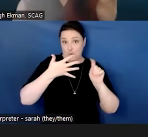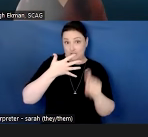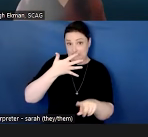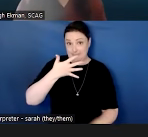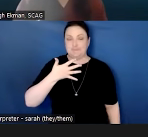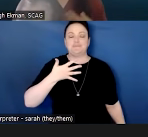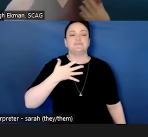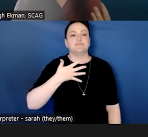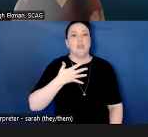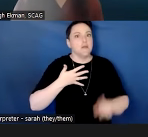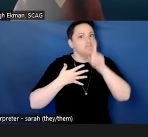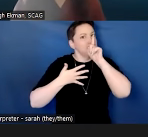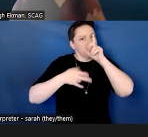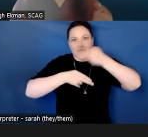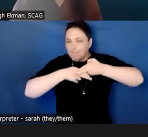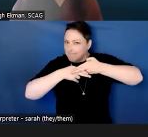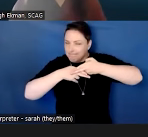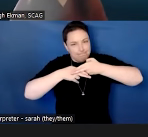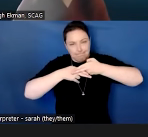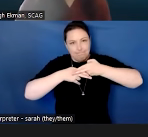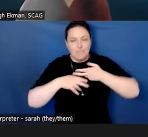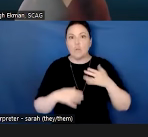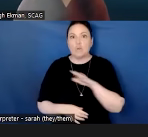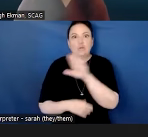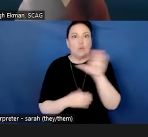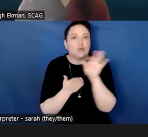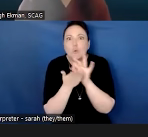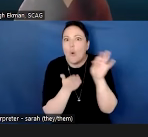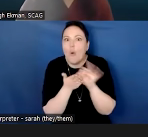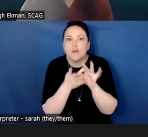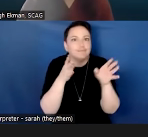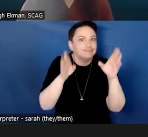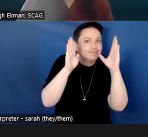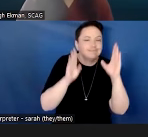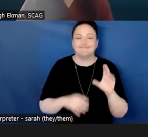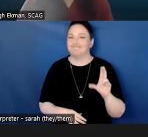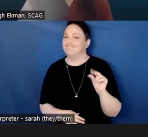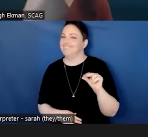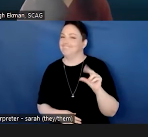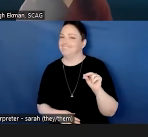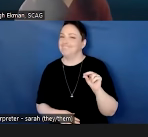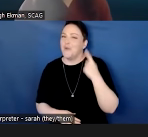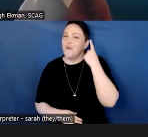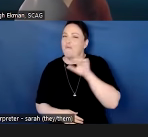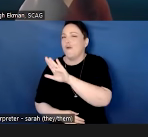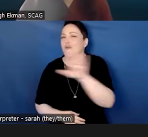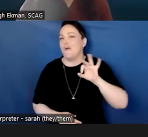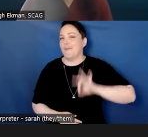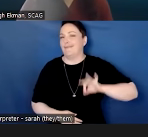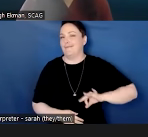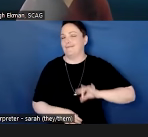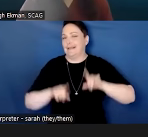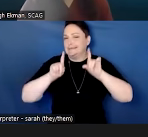This is anonymous. We're not going to take, your scores or anything, but just a way to test your knowledge. So Legia, do you want to go ahead